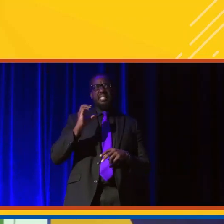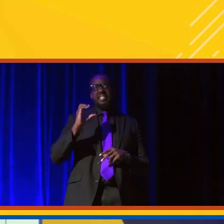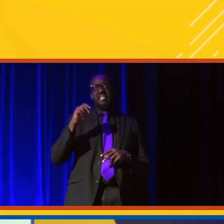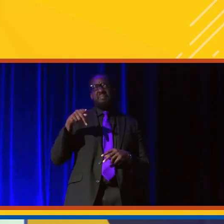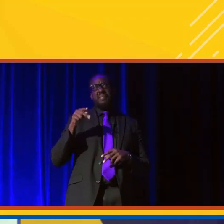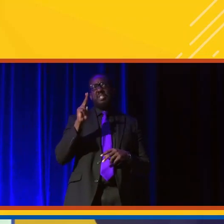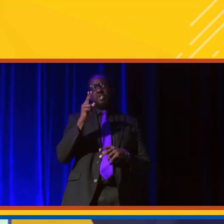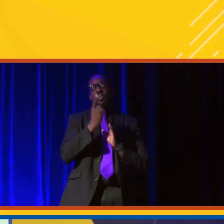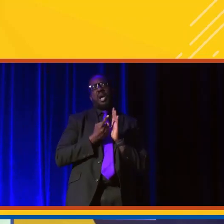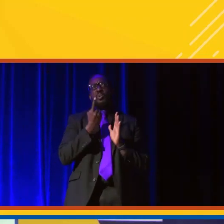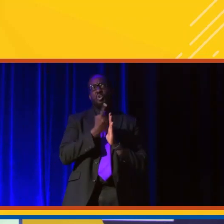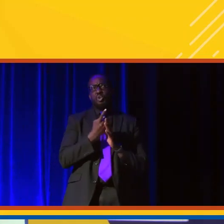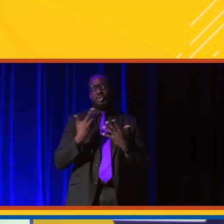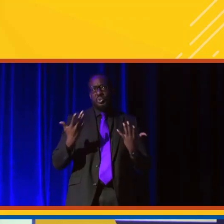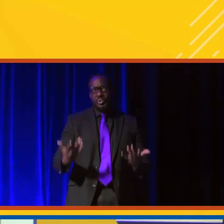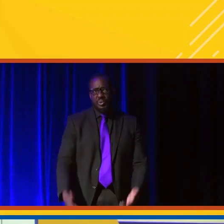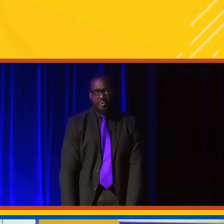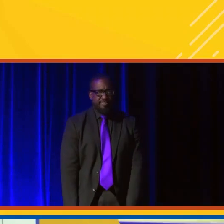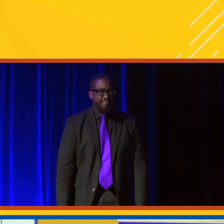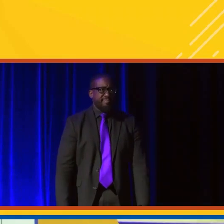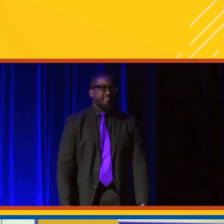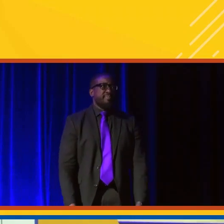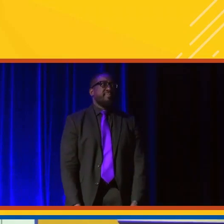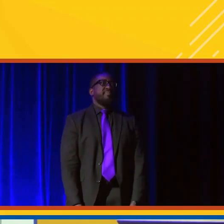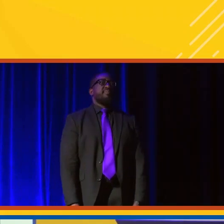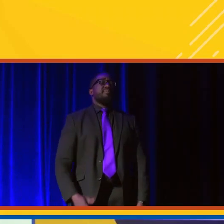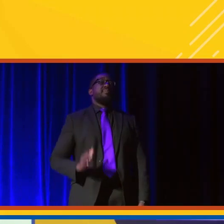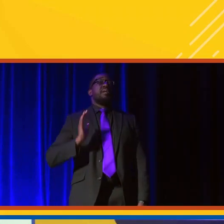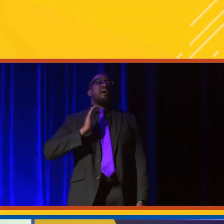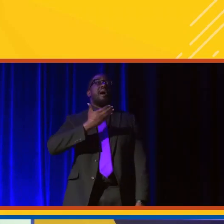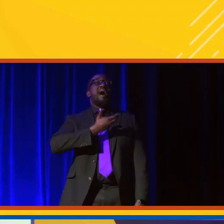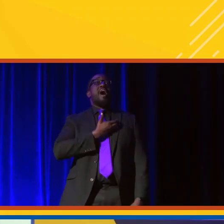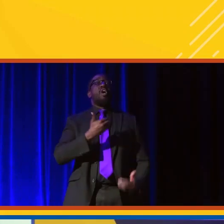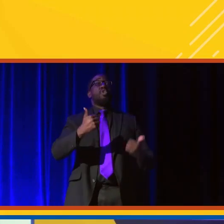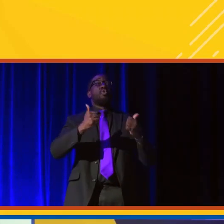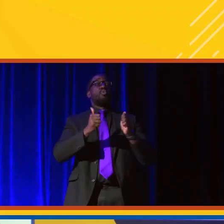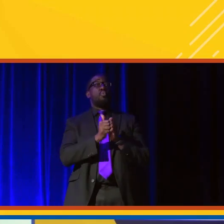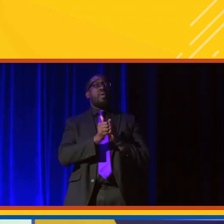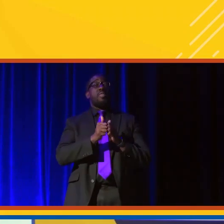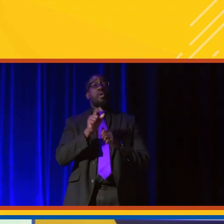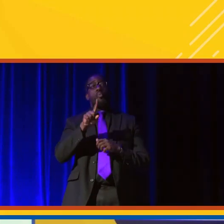hours. We do ours with 107 CPU hours on our